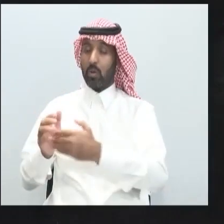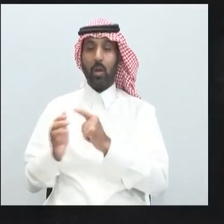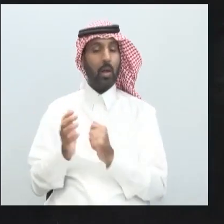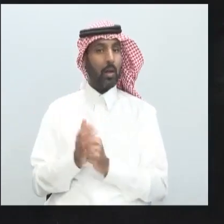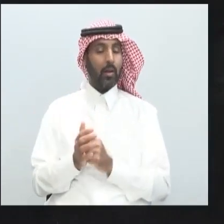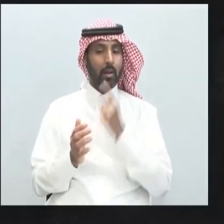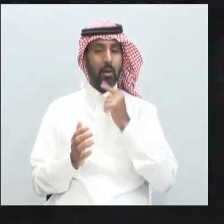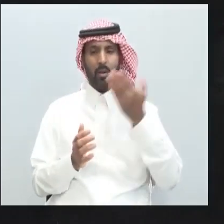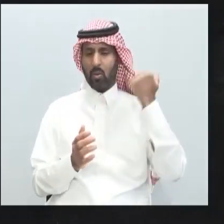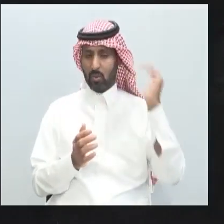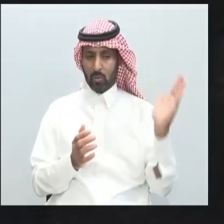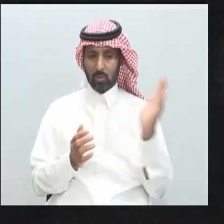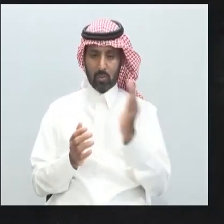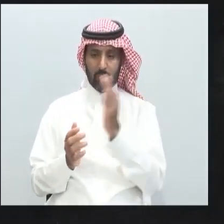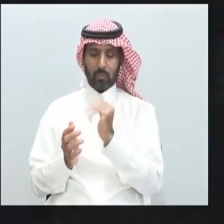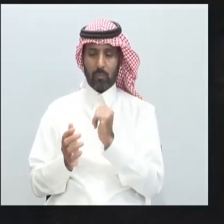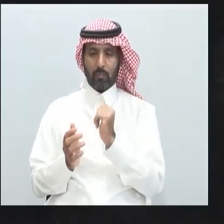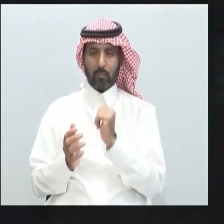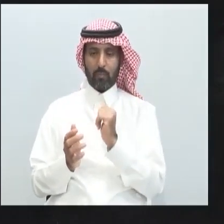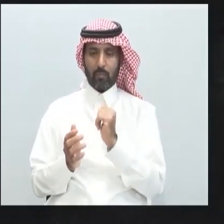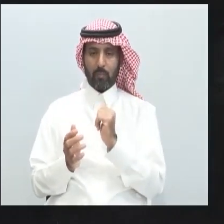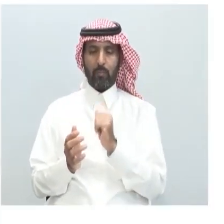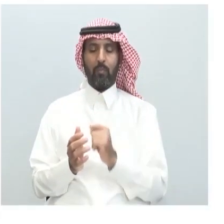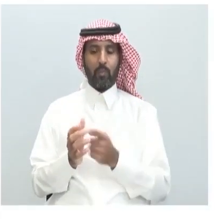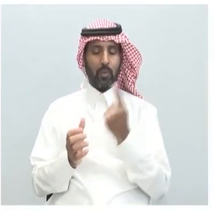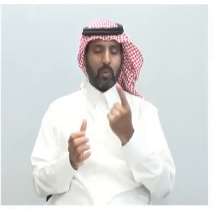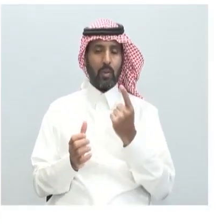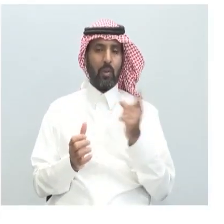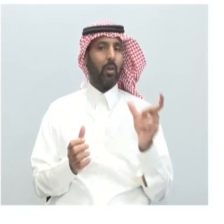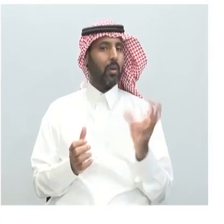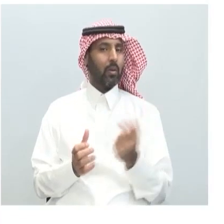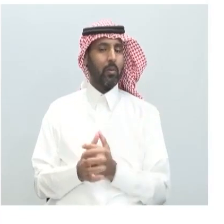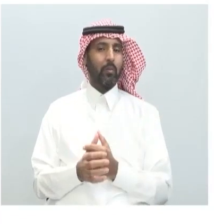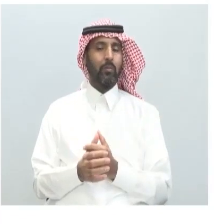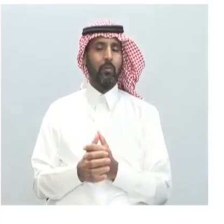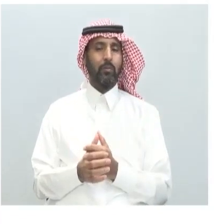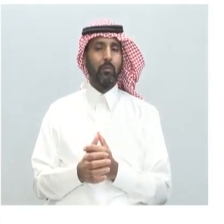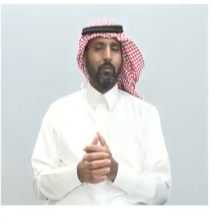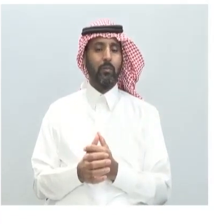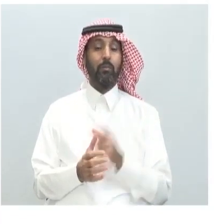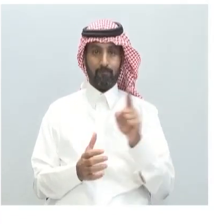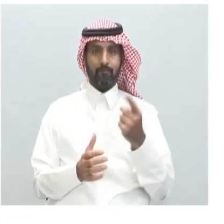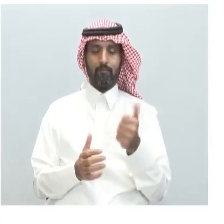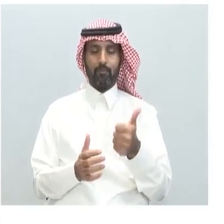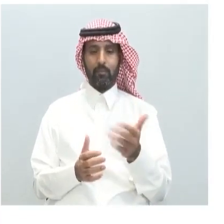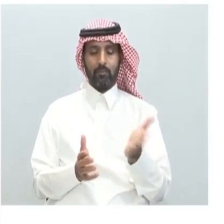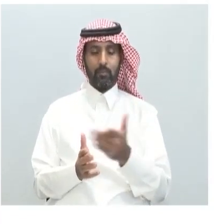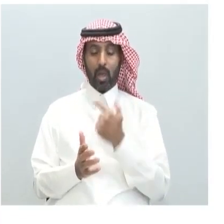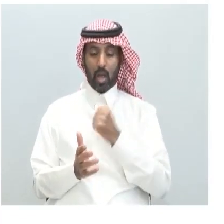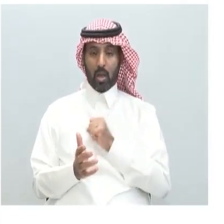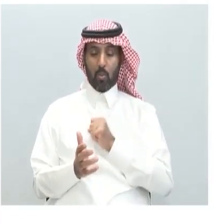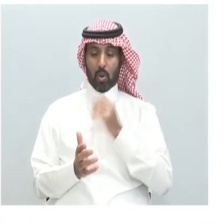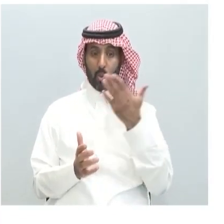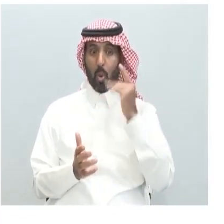correct order. So the correct answer for number one is, yes, that's correct. Our